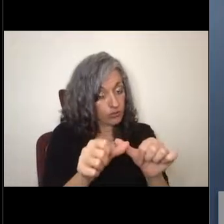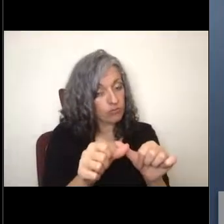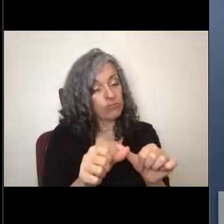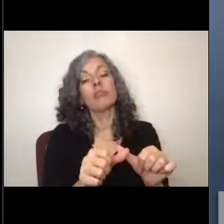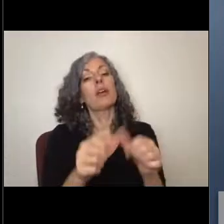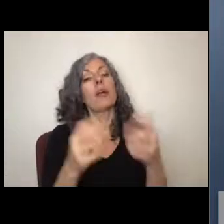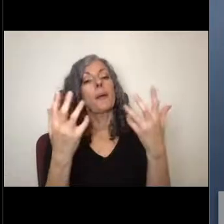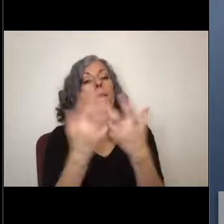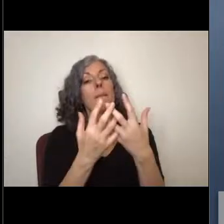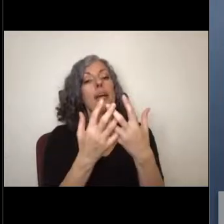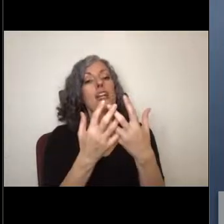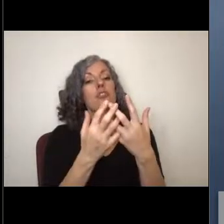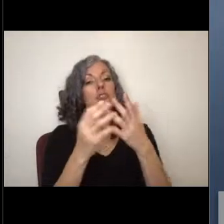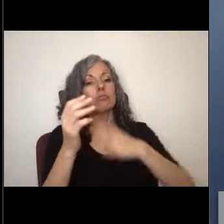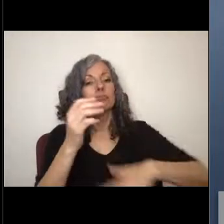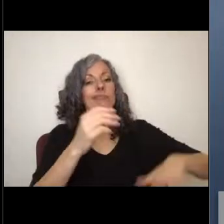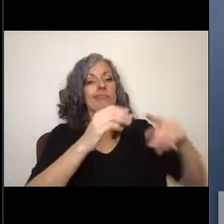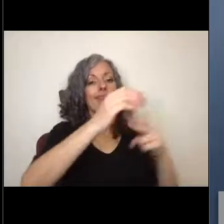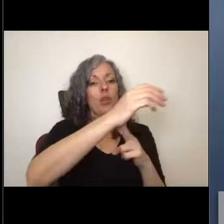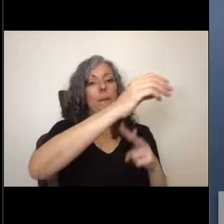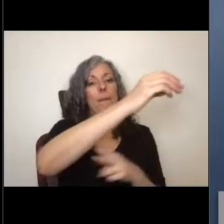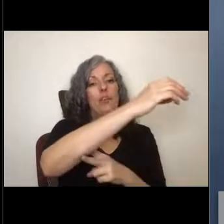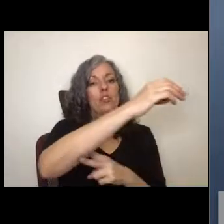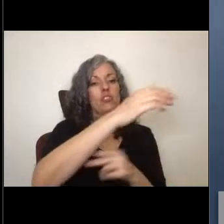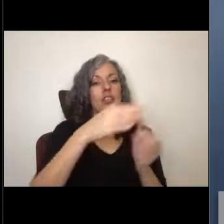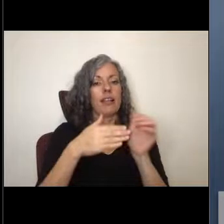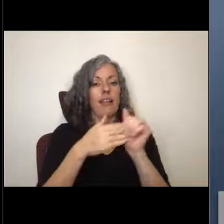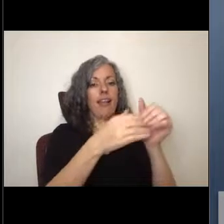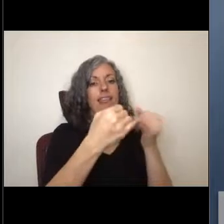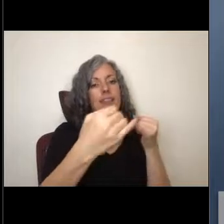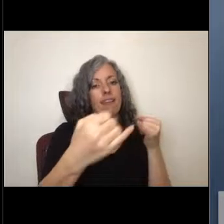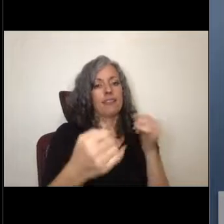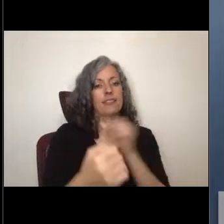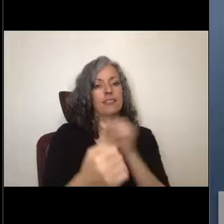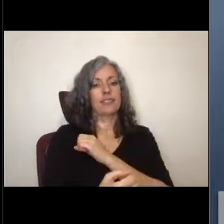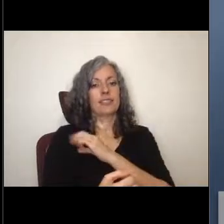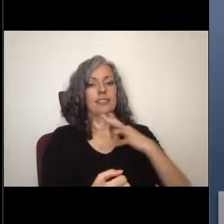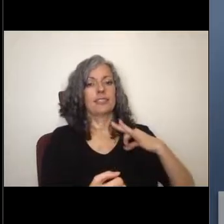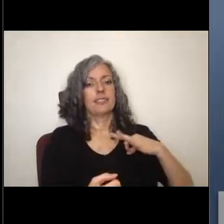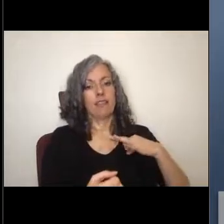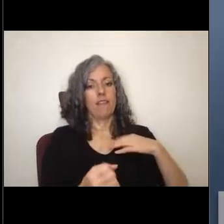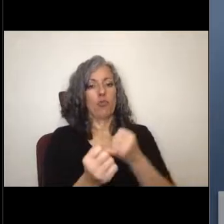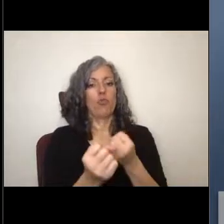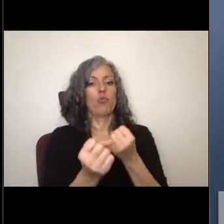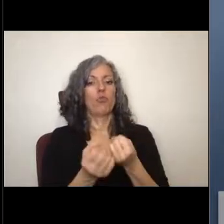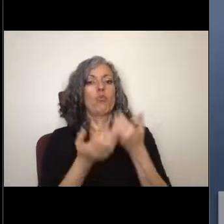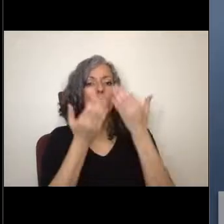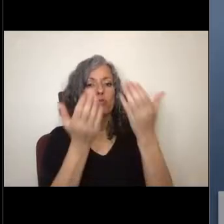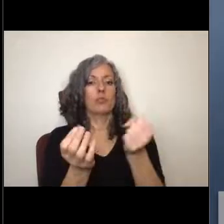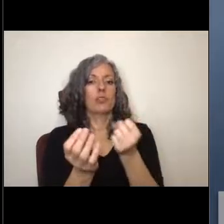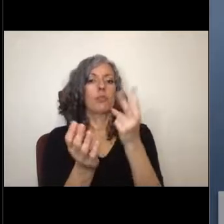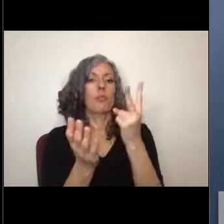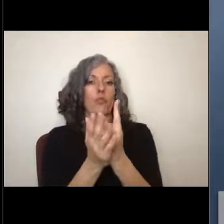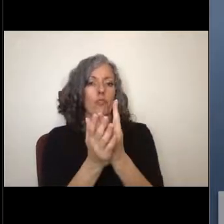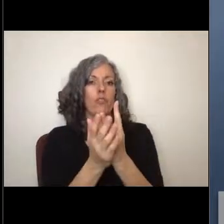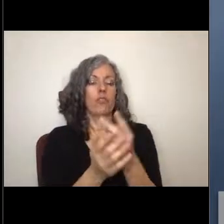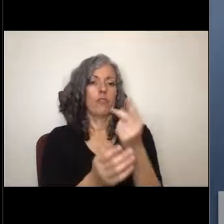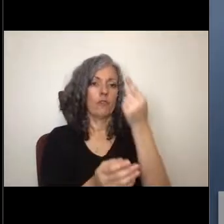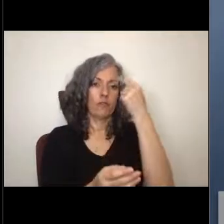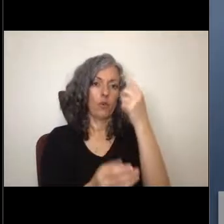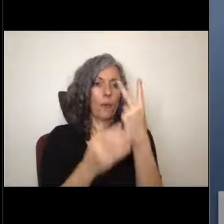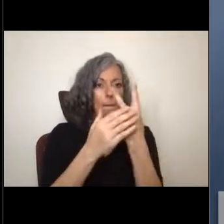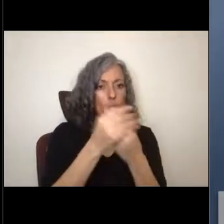Commission's Local Bridge Seismic Retrofit Account guidelines, and staff recommends approval of items 122 and 123. Okay, seeing that we have no public